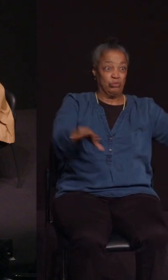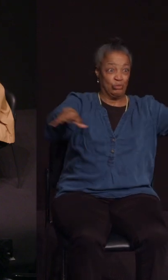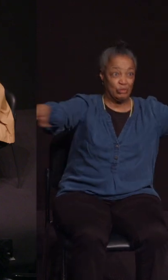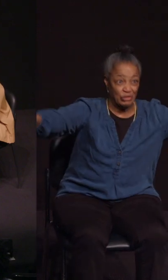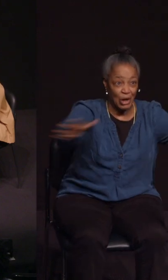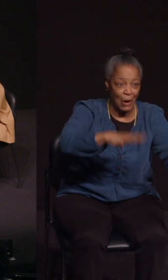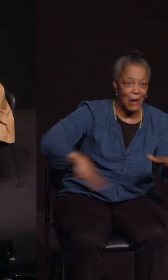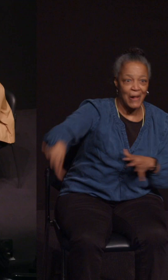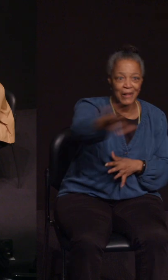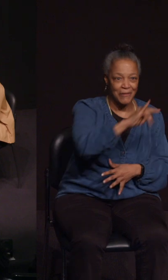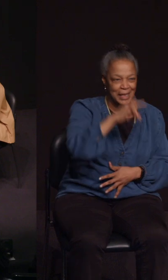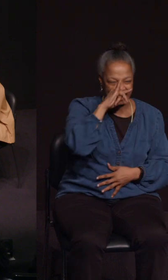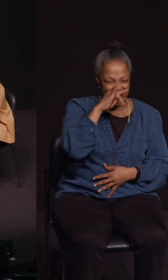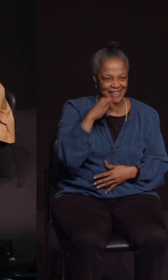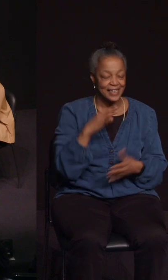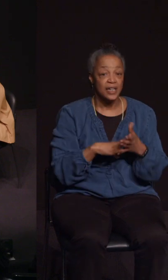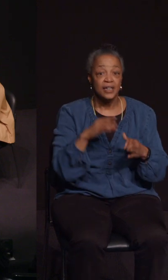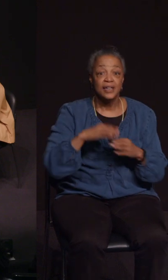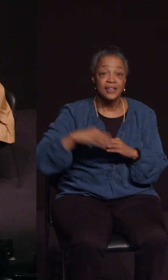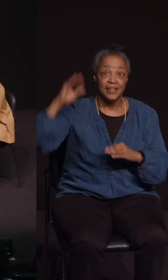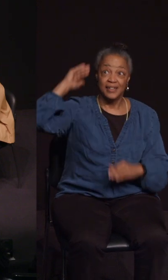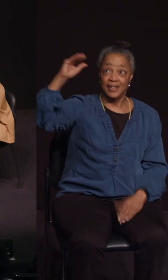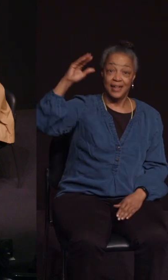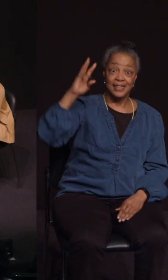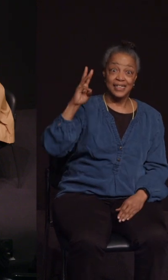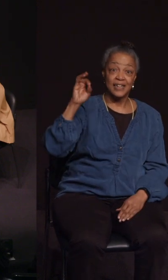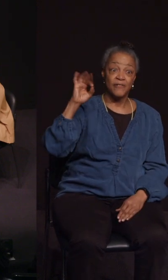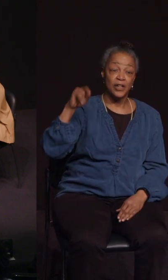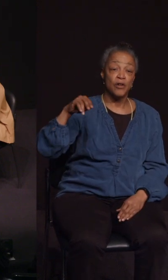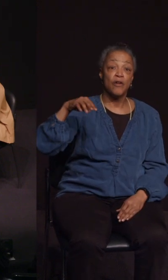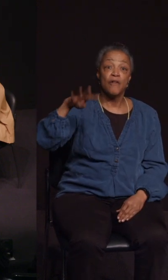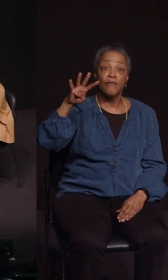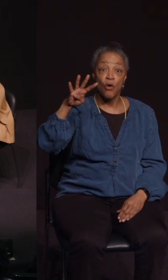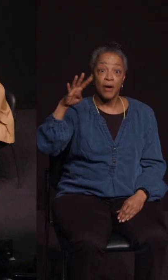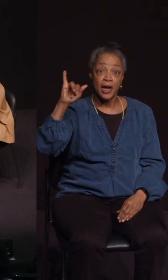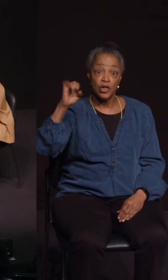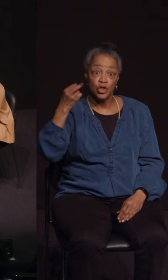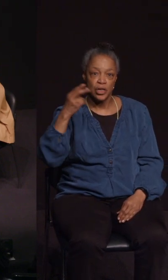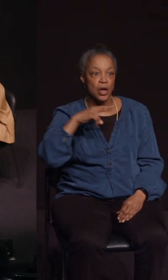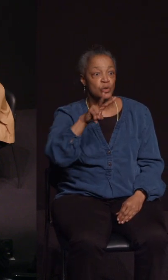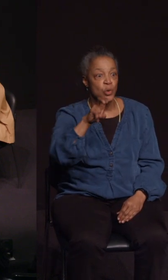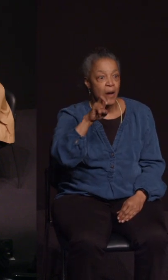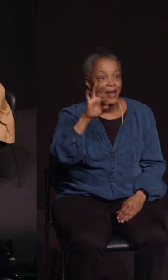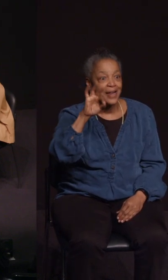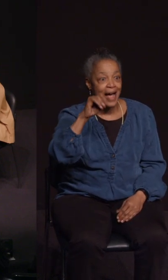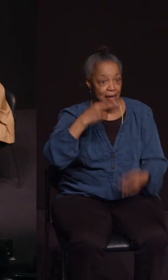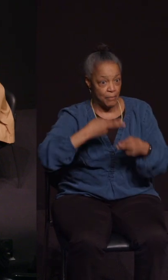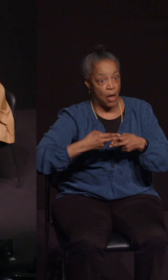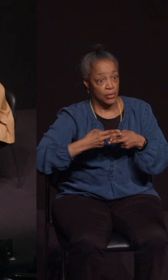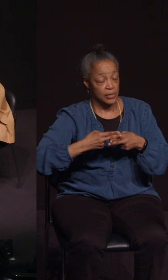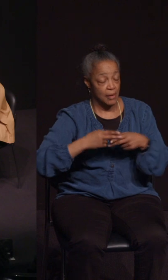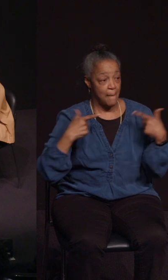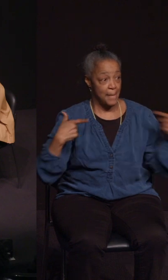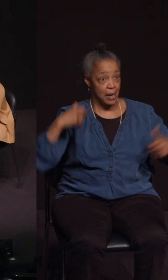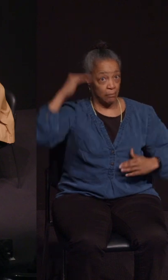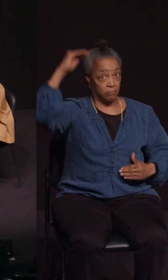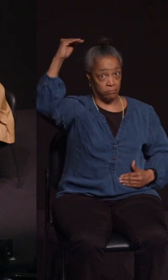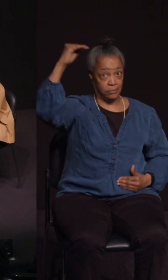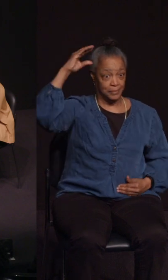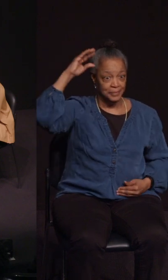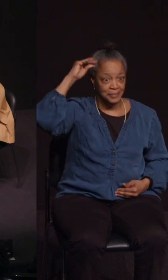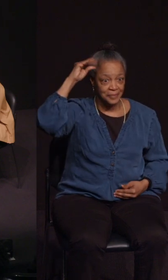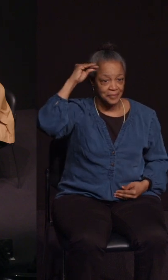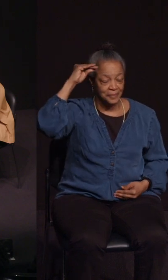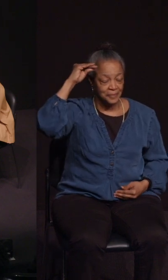pool. Because he was 6'4", 290, you know, so he was a big guy, you know.